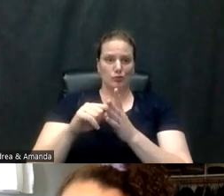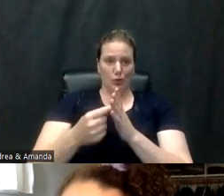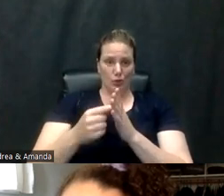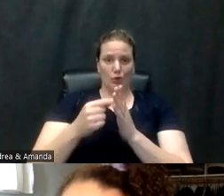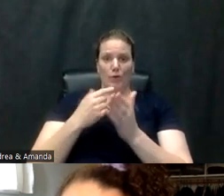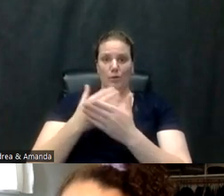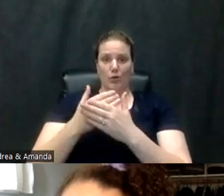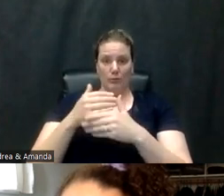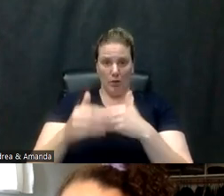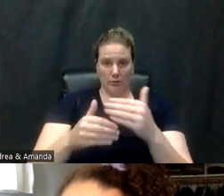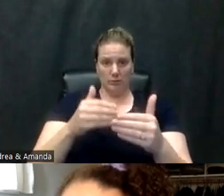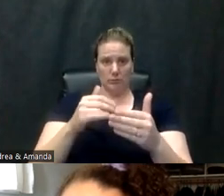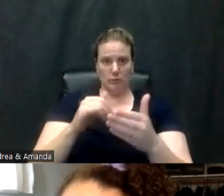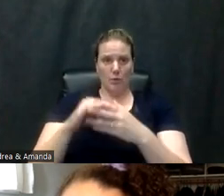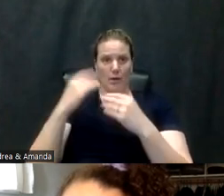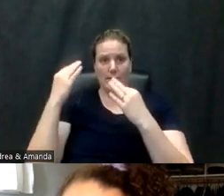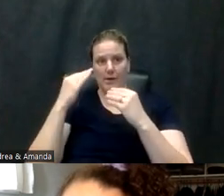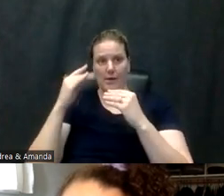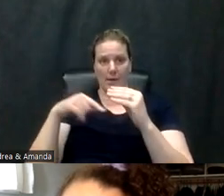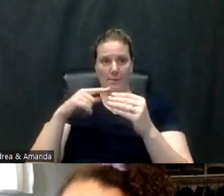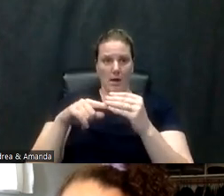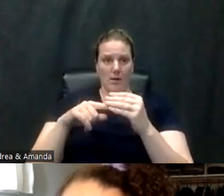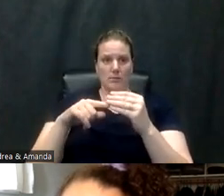really good process that we were thinking about of